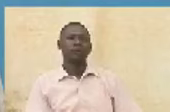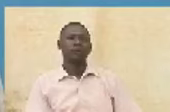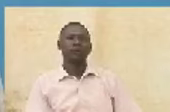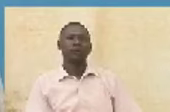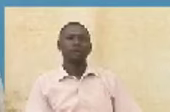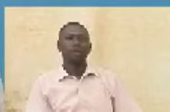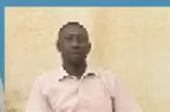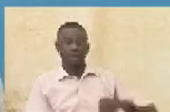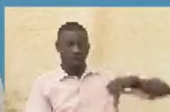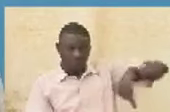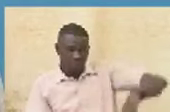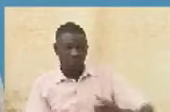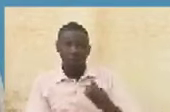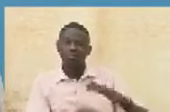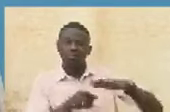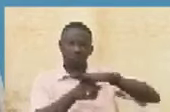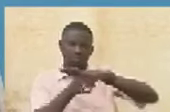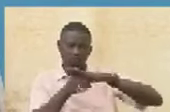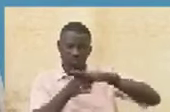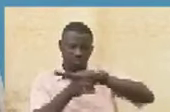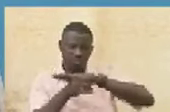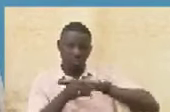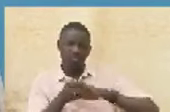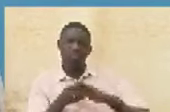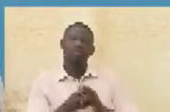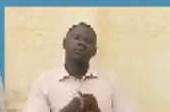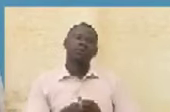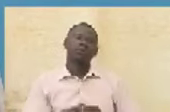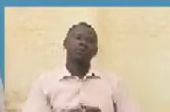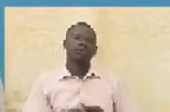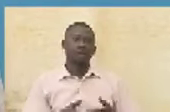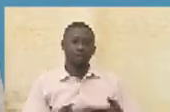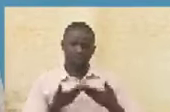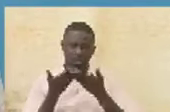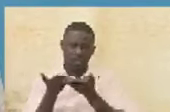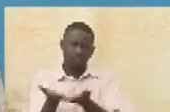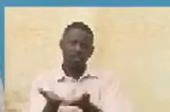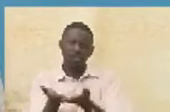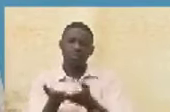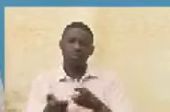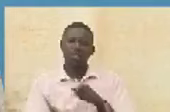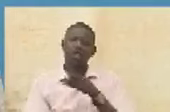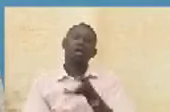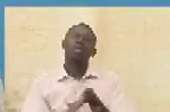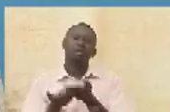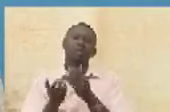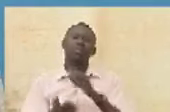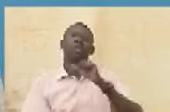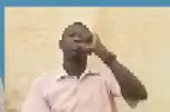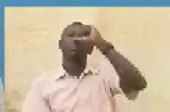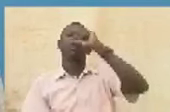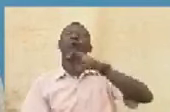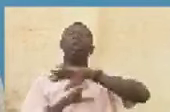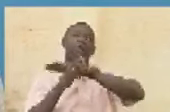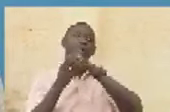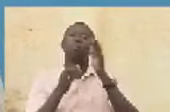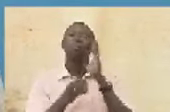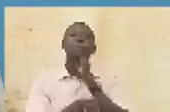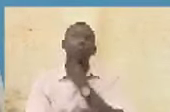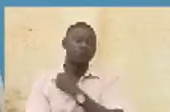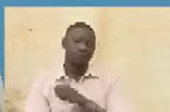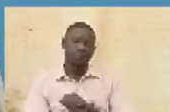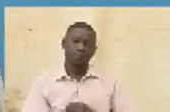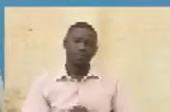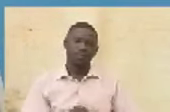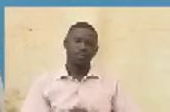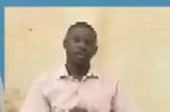tea. I have found the tap. He will fill it up and give it to you. Adila koya ming. Then he will tell you to drink it all. Yo ming.